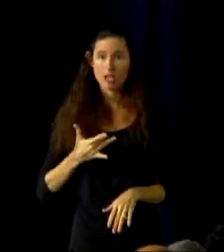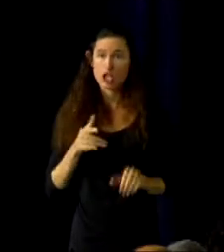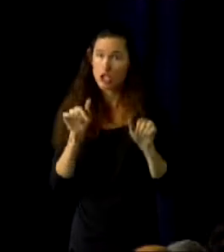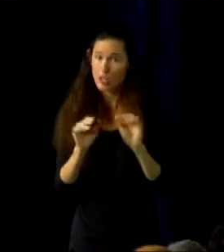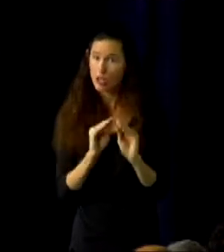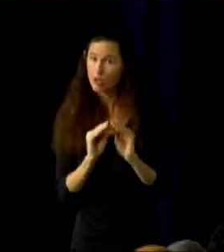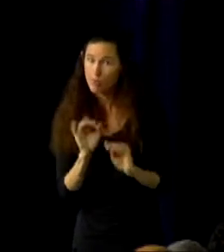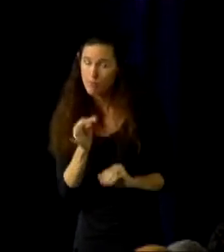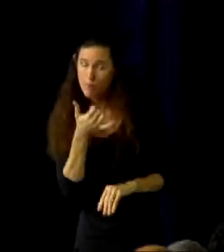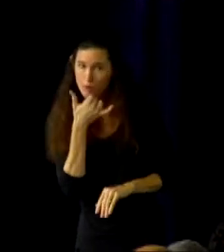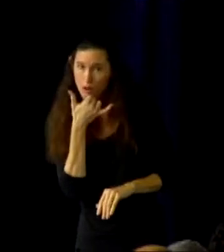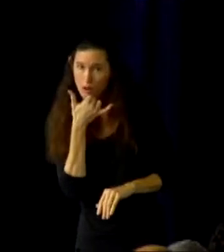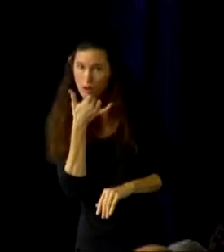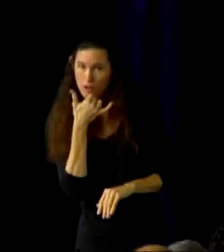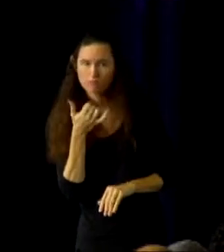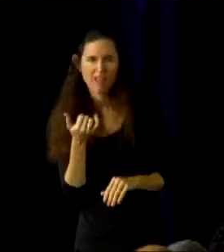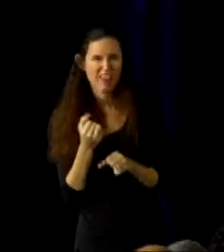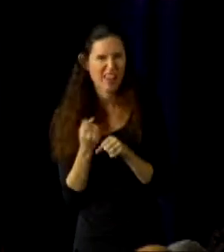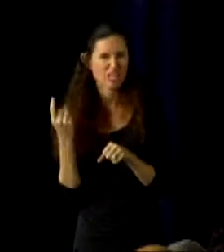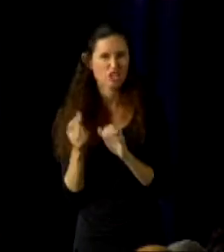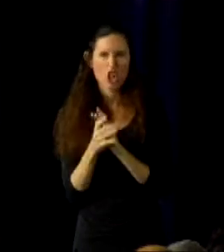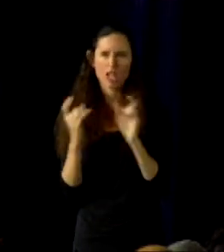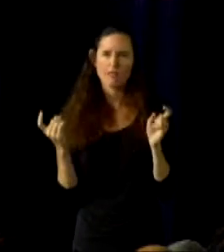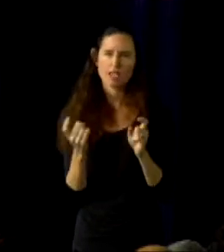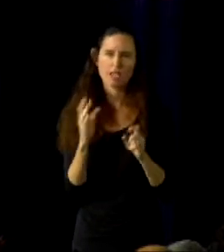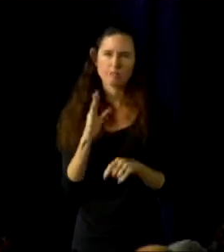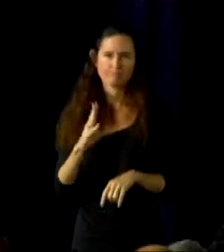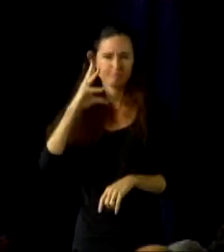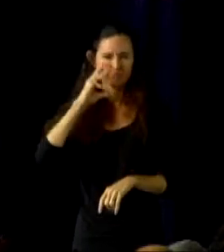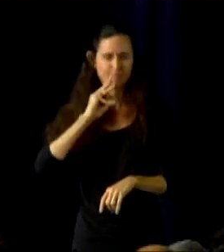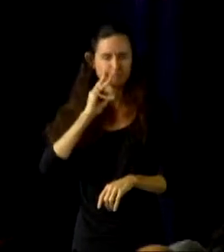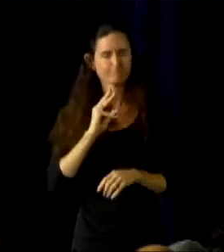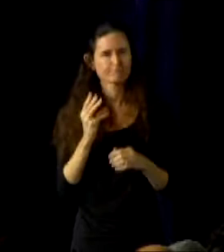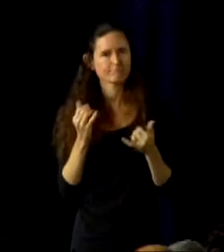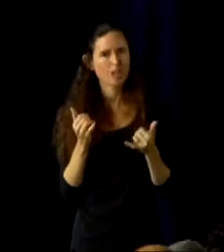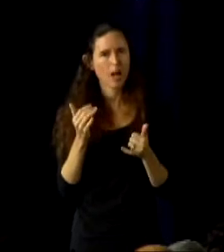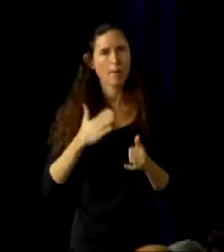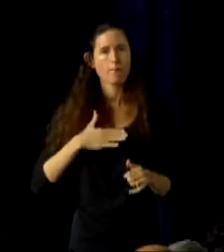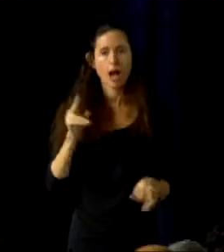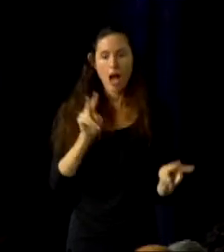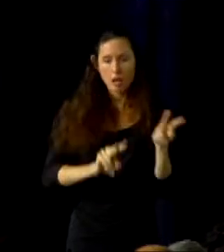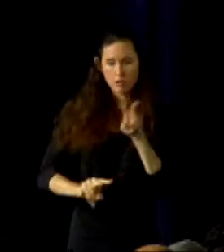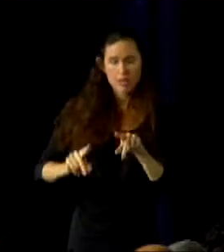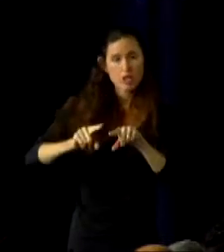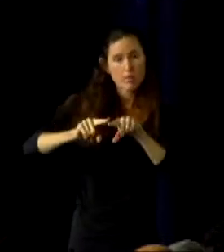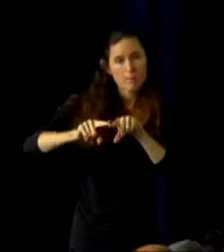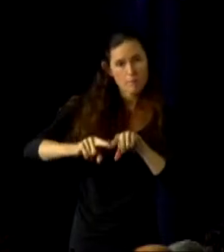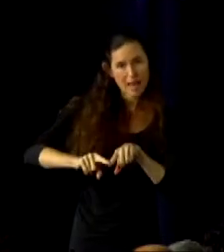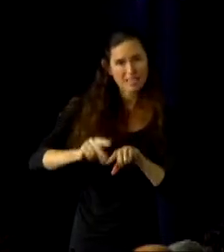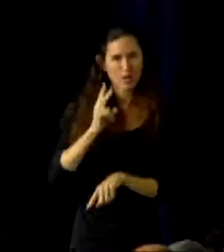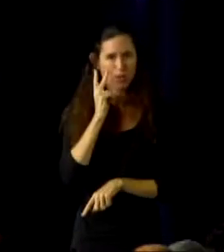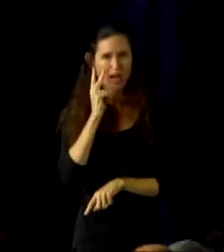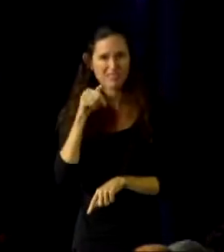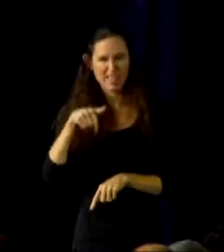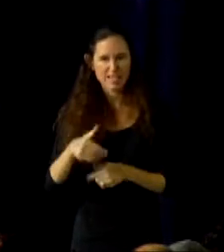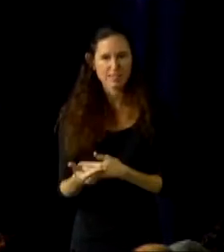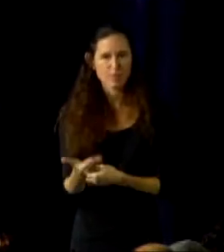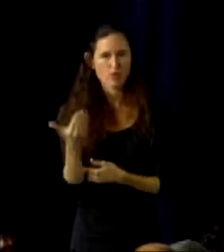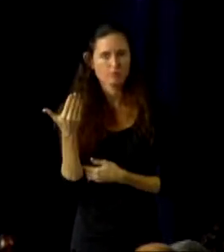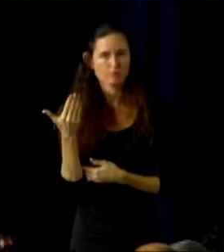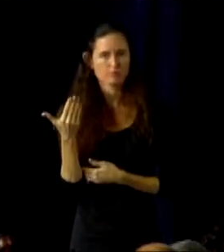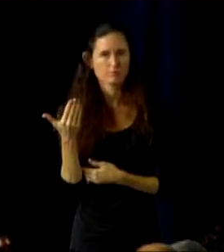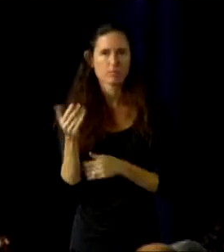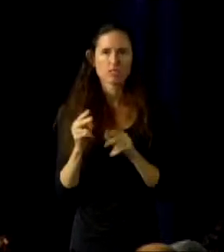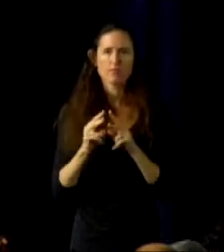me because I wasn't at convocation last year or years before, so my observation is based solely on what I saw this morning. And that is that